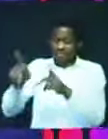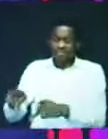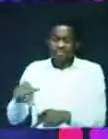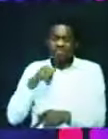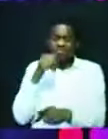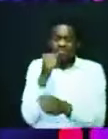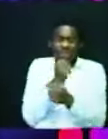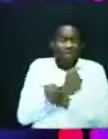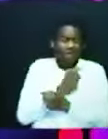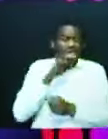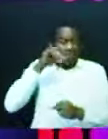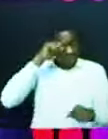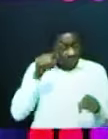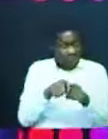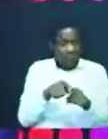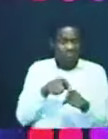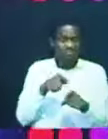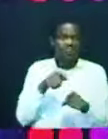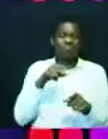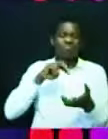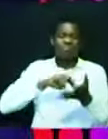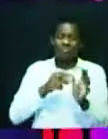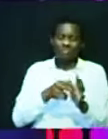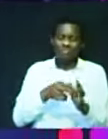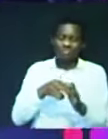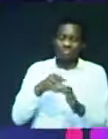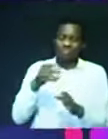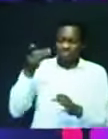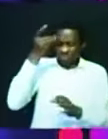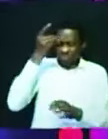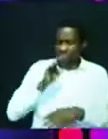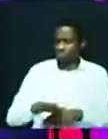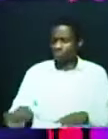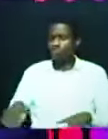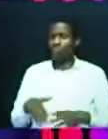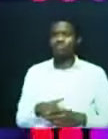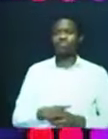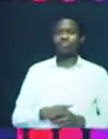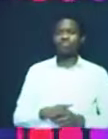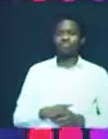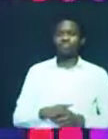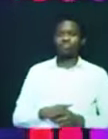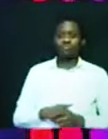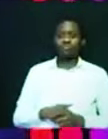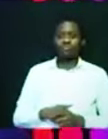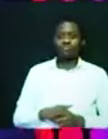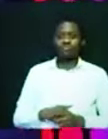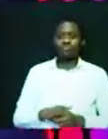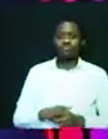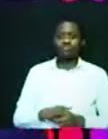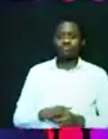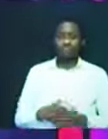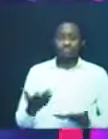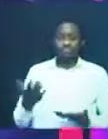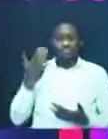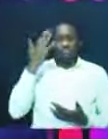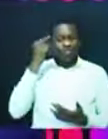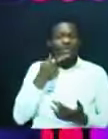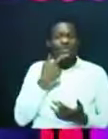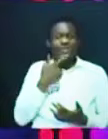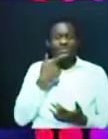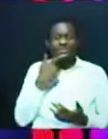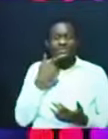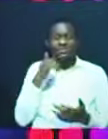so sara notie. Now brothers, adofunum, why are we saying that this word of God is able to build